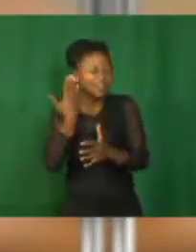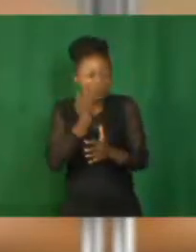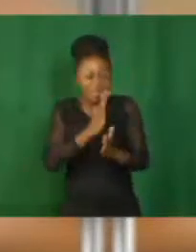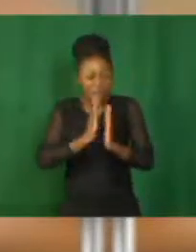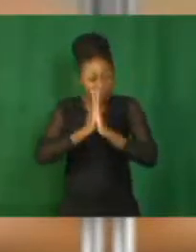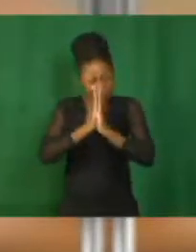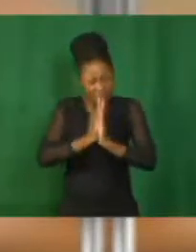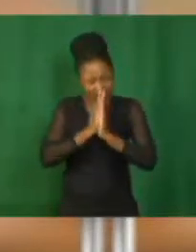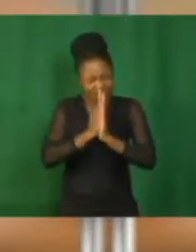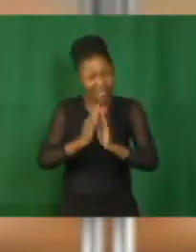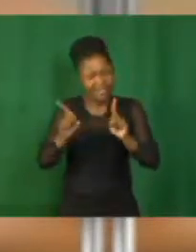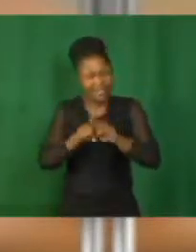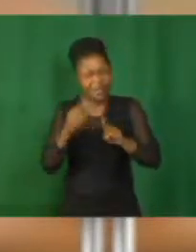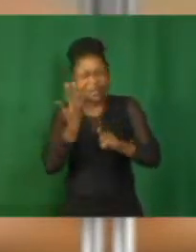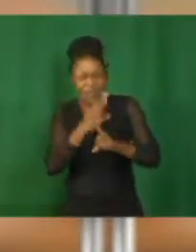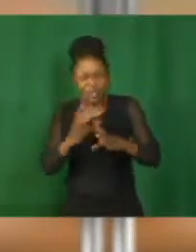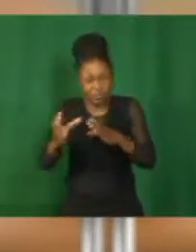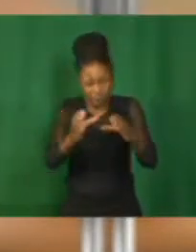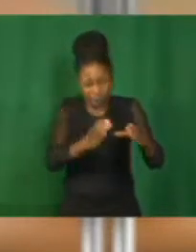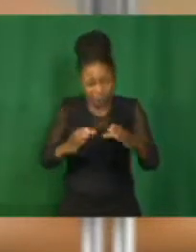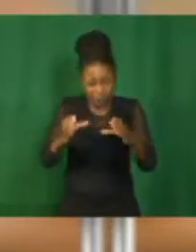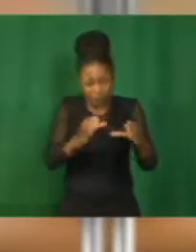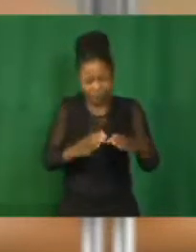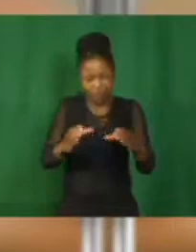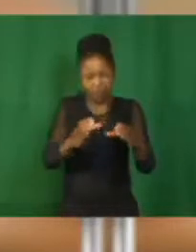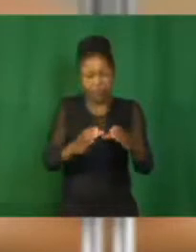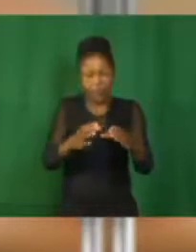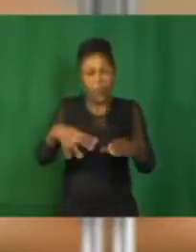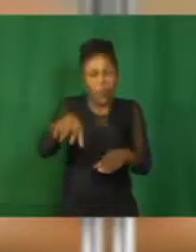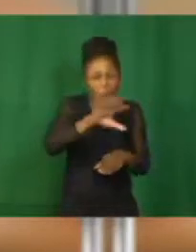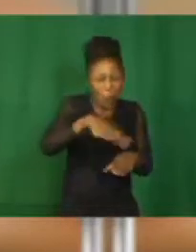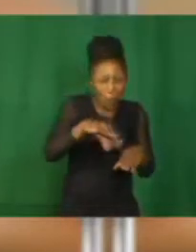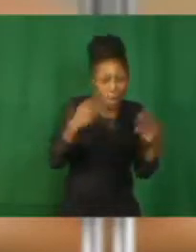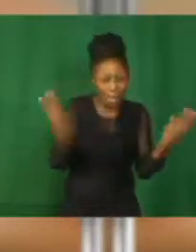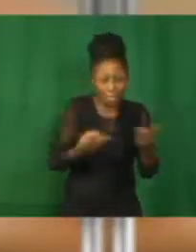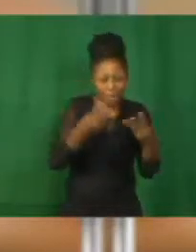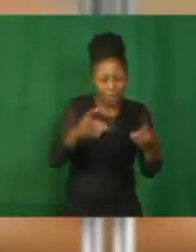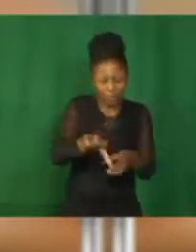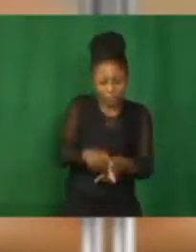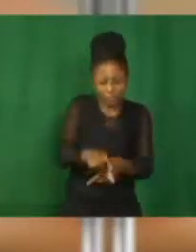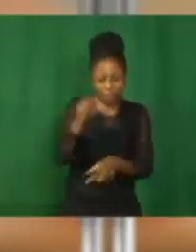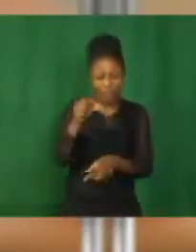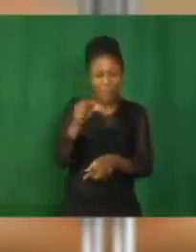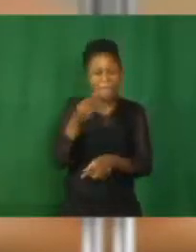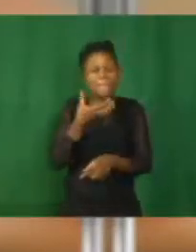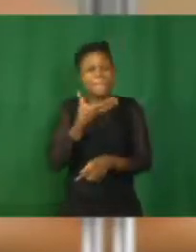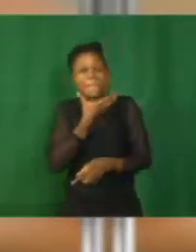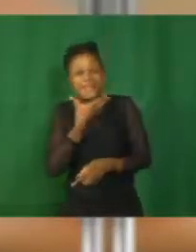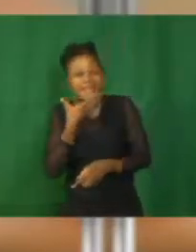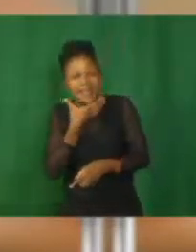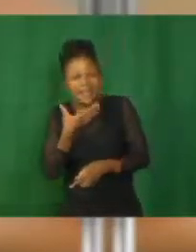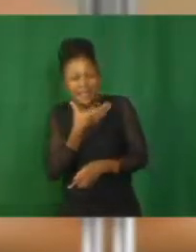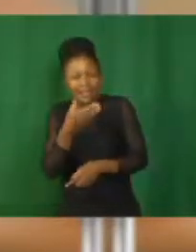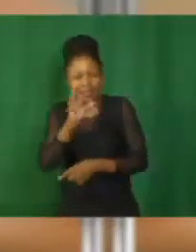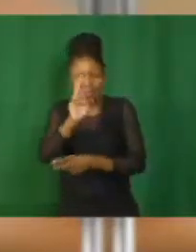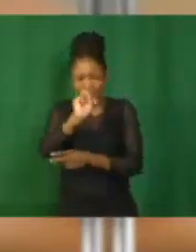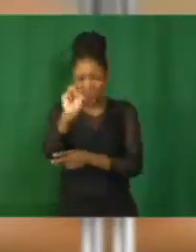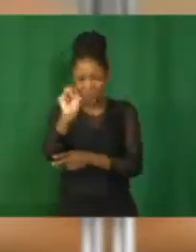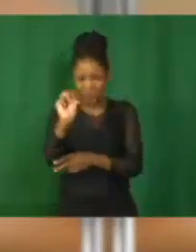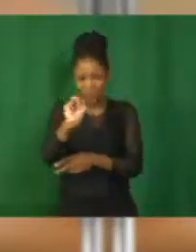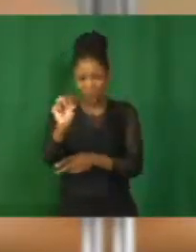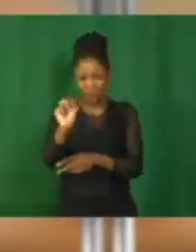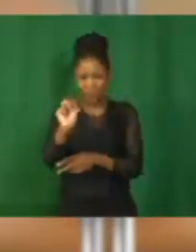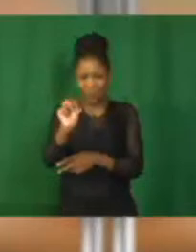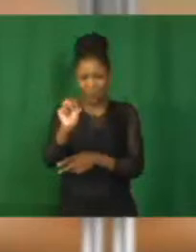happened? The lots fell on Matthias, which means that Matthias then took the place